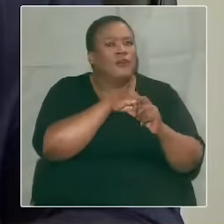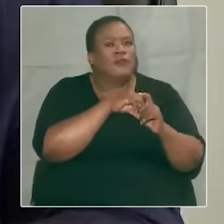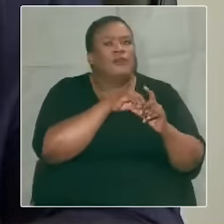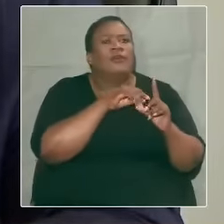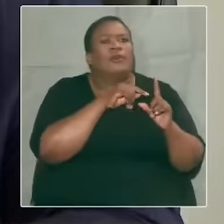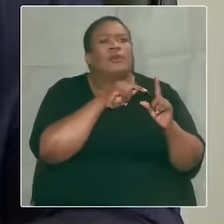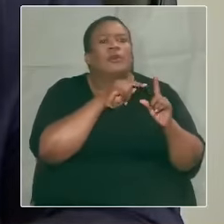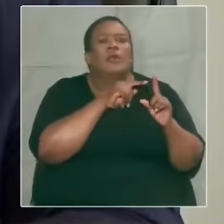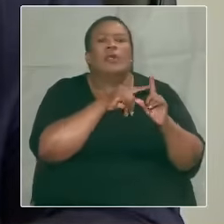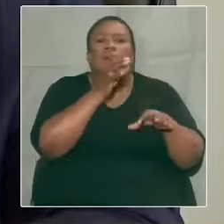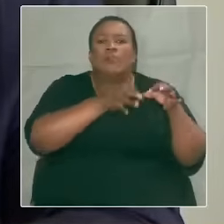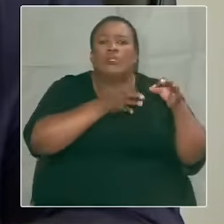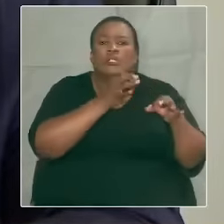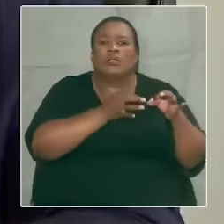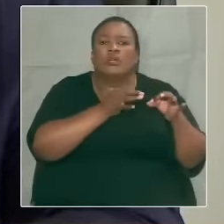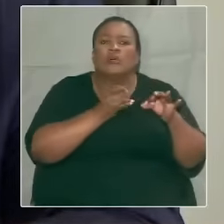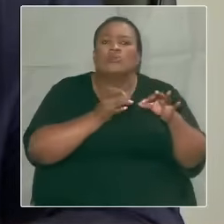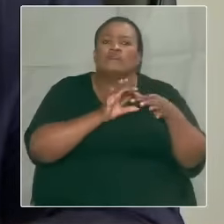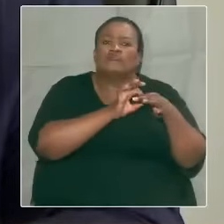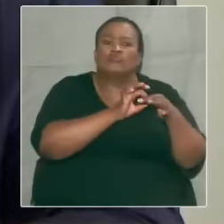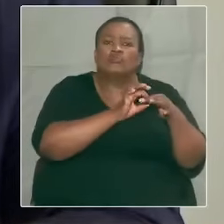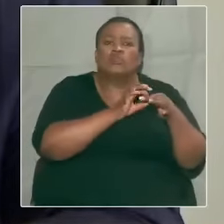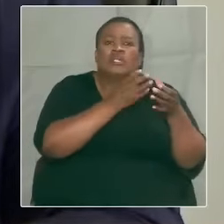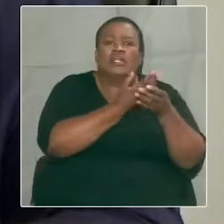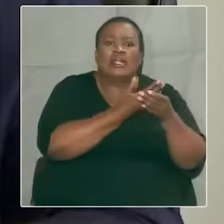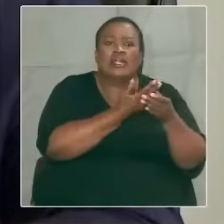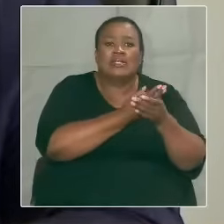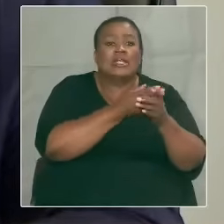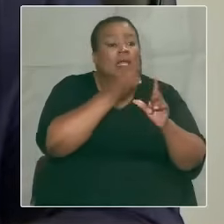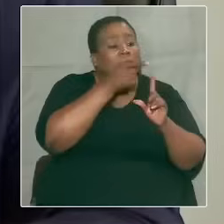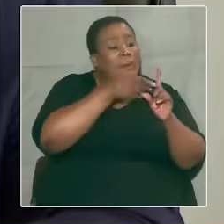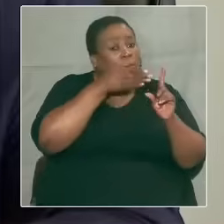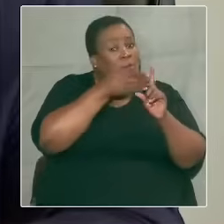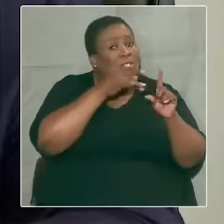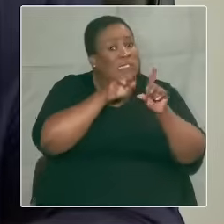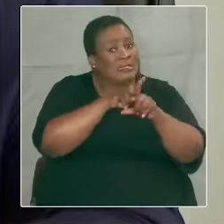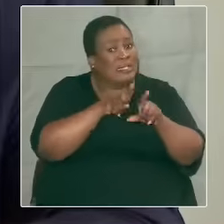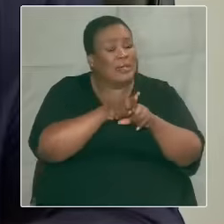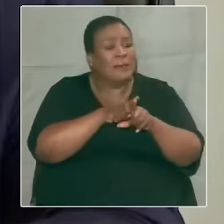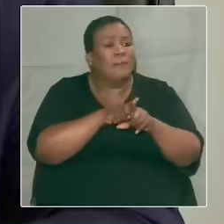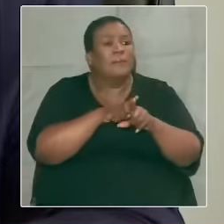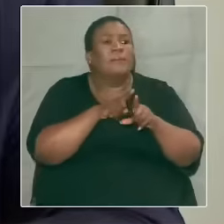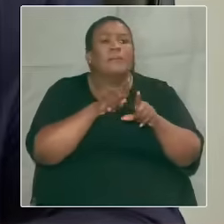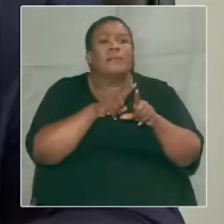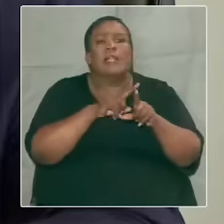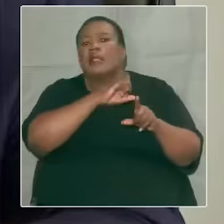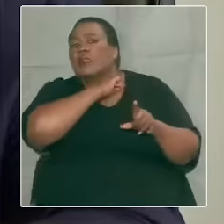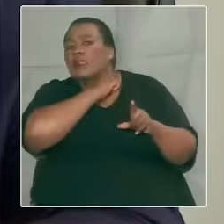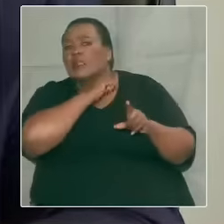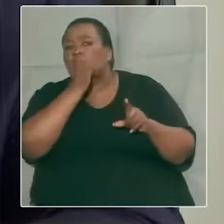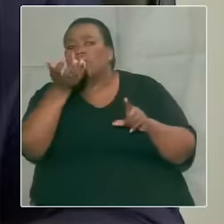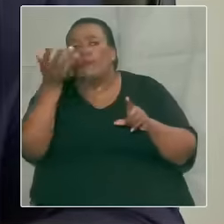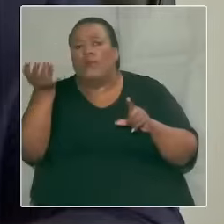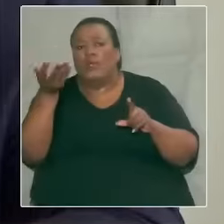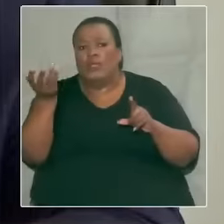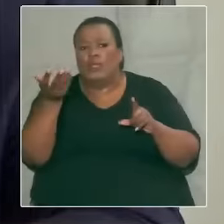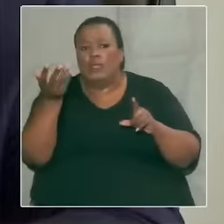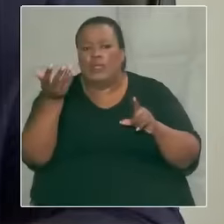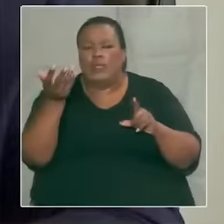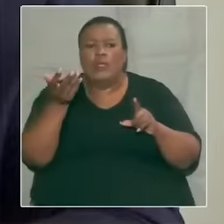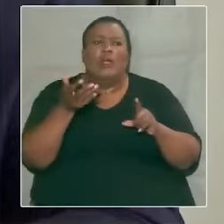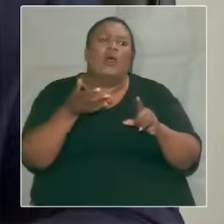find that this fellow have also committed, let's say, robbery somewhere.